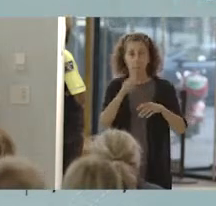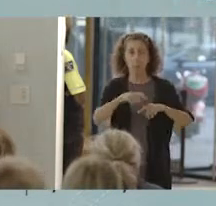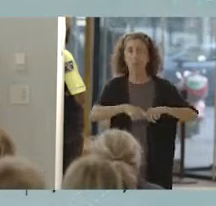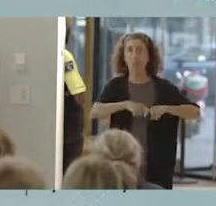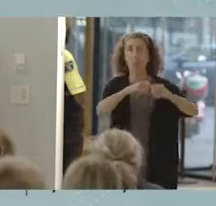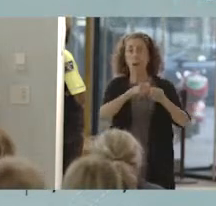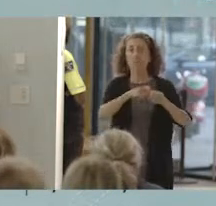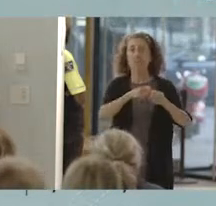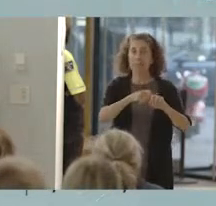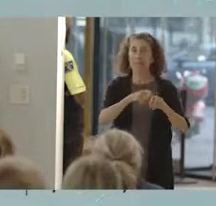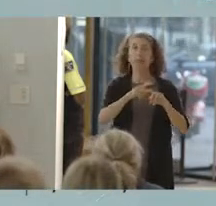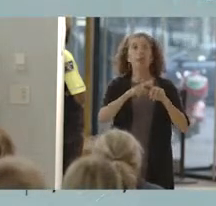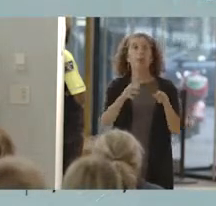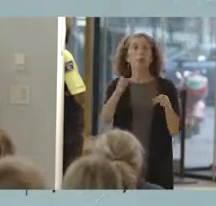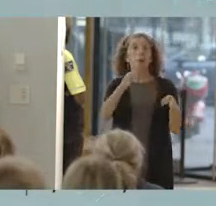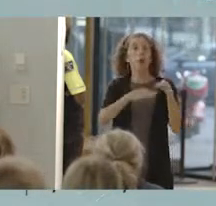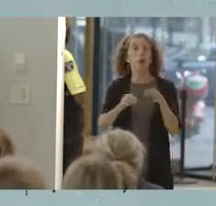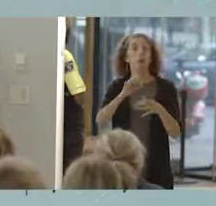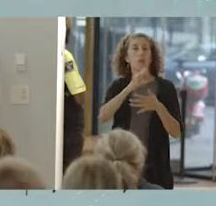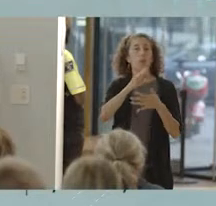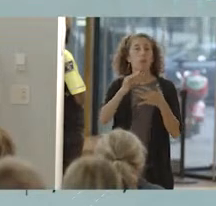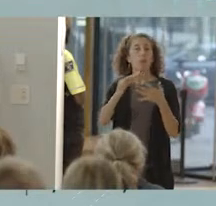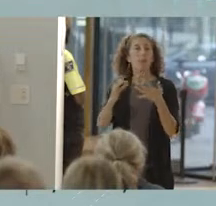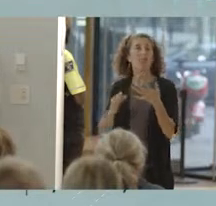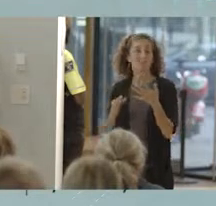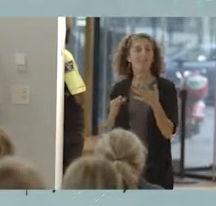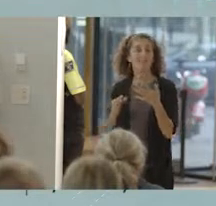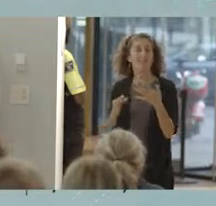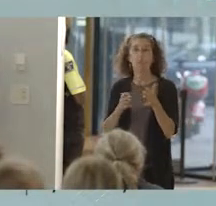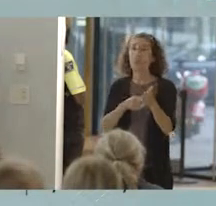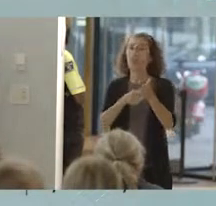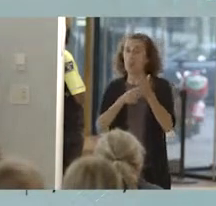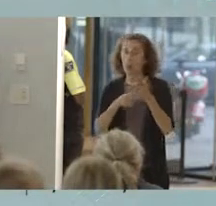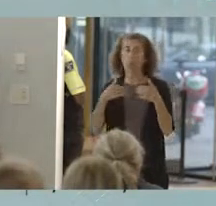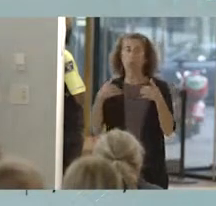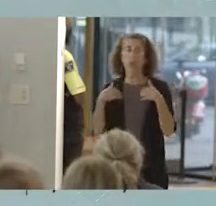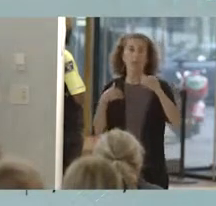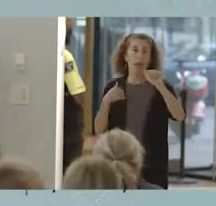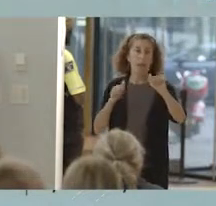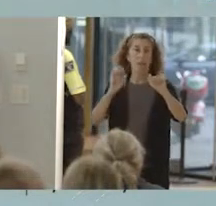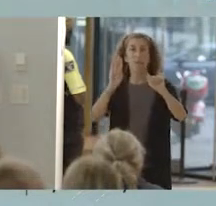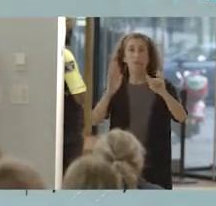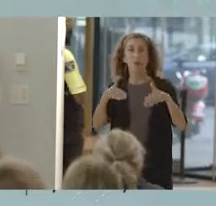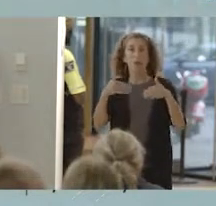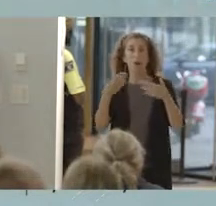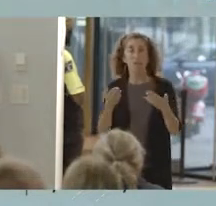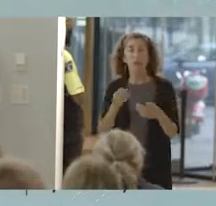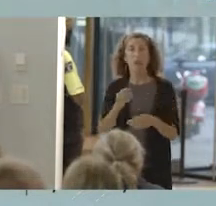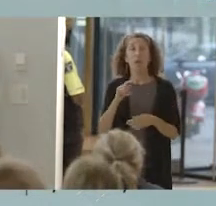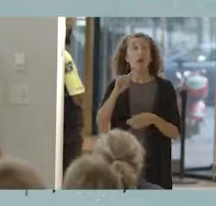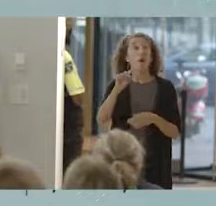to look at alternatives, and that's the reason we have alternatives here, we're required to look at alternatives. We have looked at the only other feasible